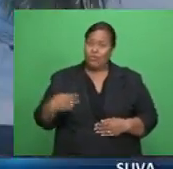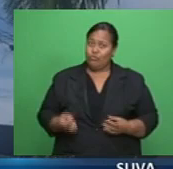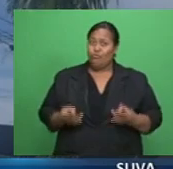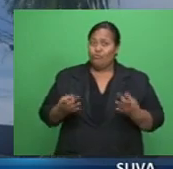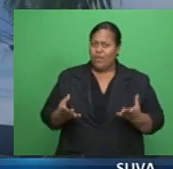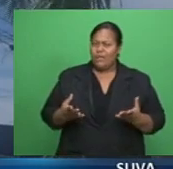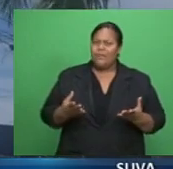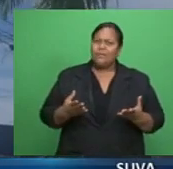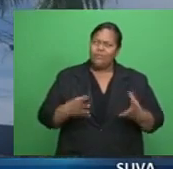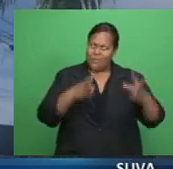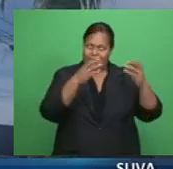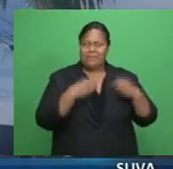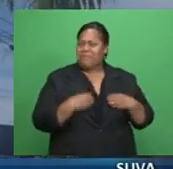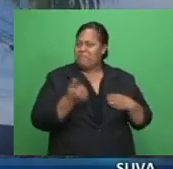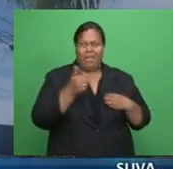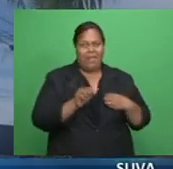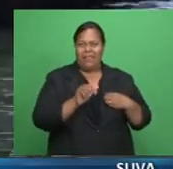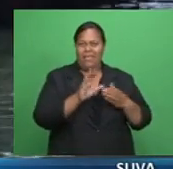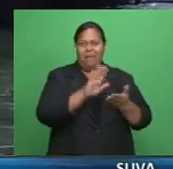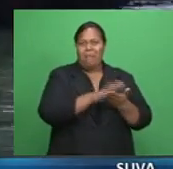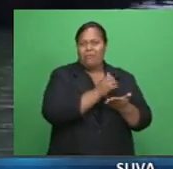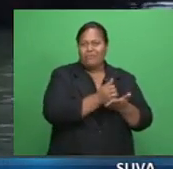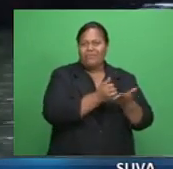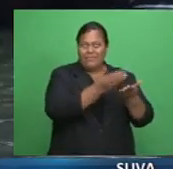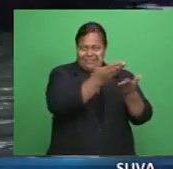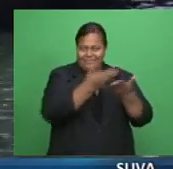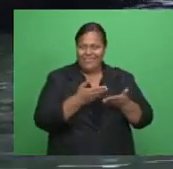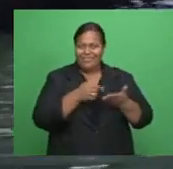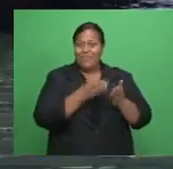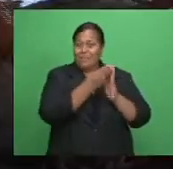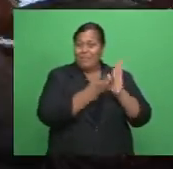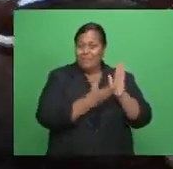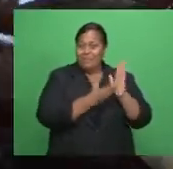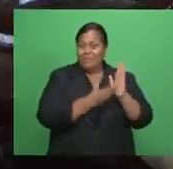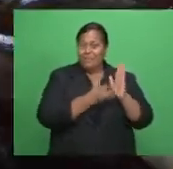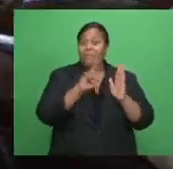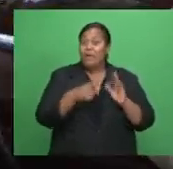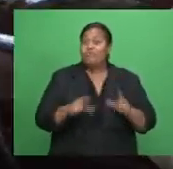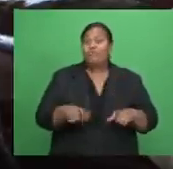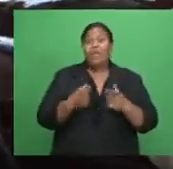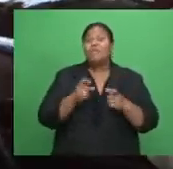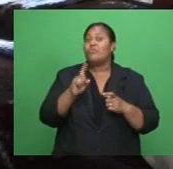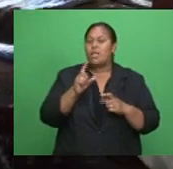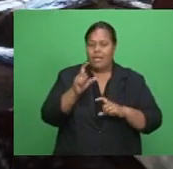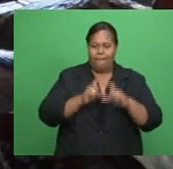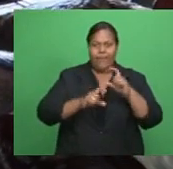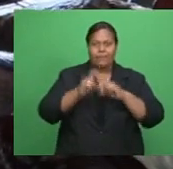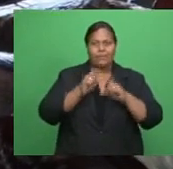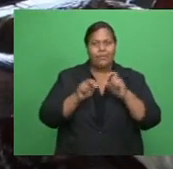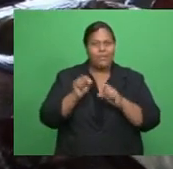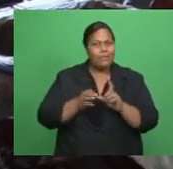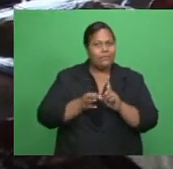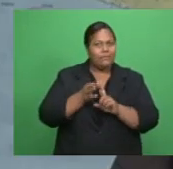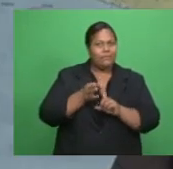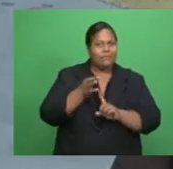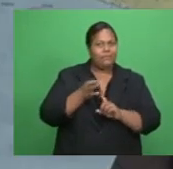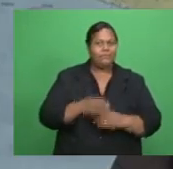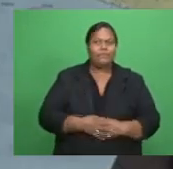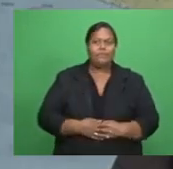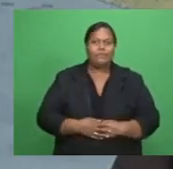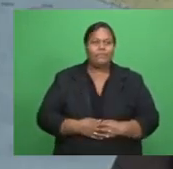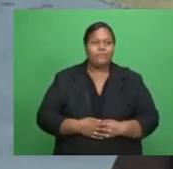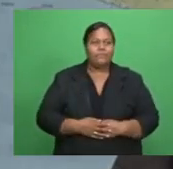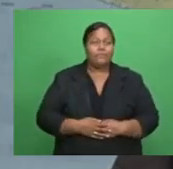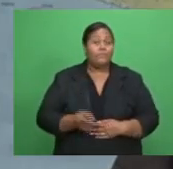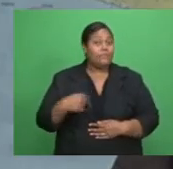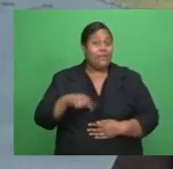whatever allocation is given to them, but the challenge is to increase capacity. So for us, it's just putting it up another